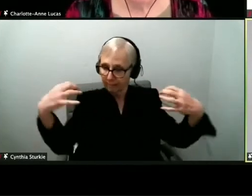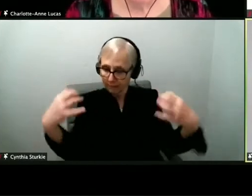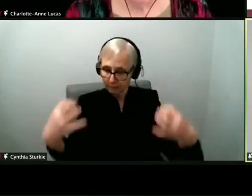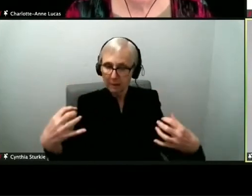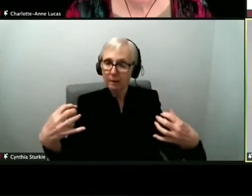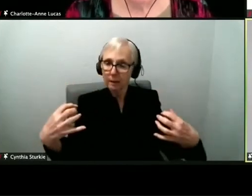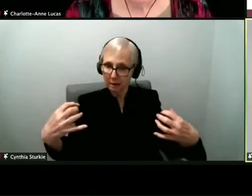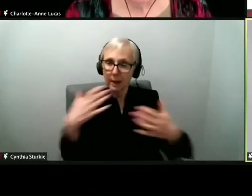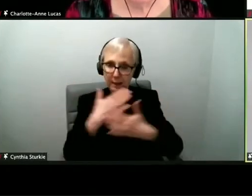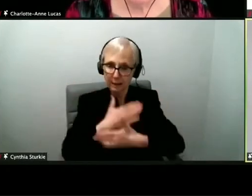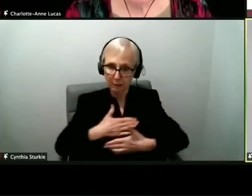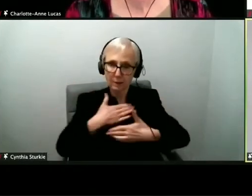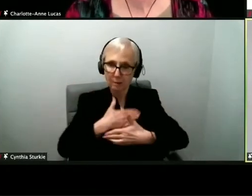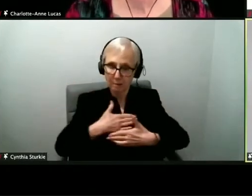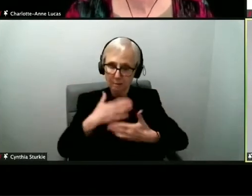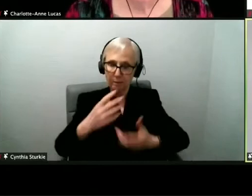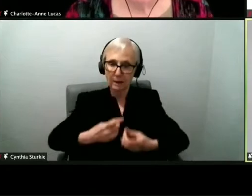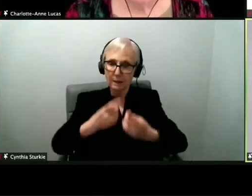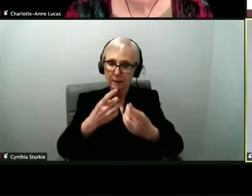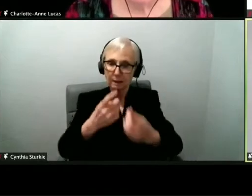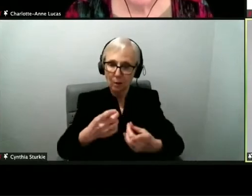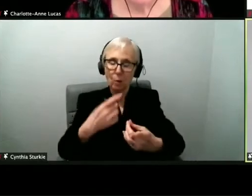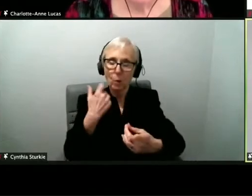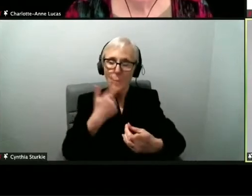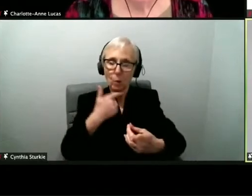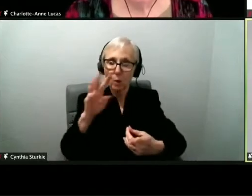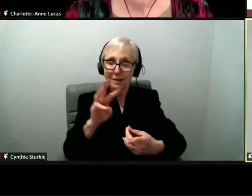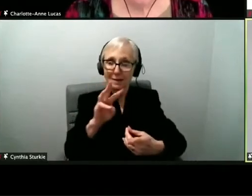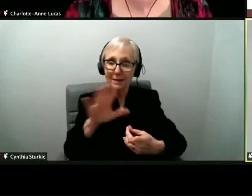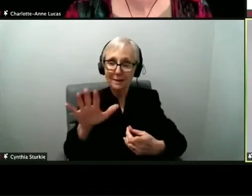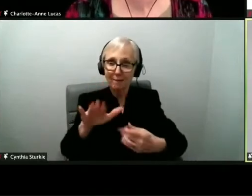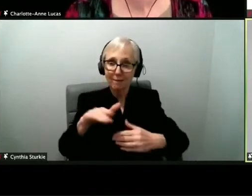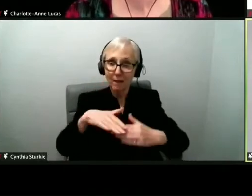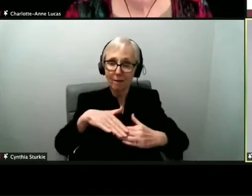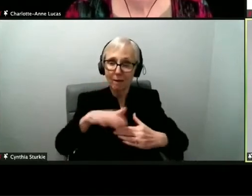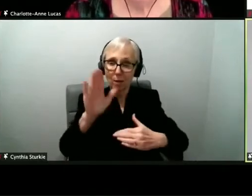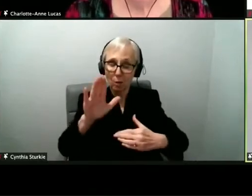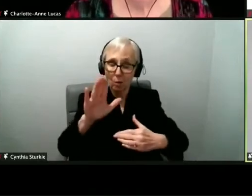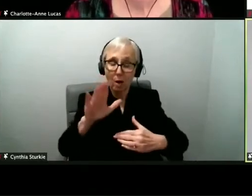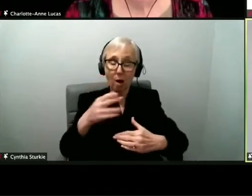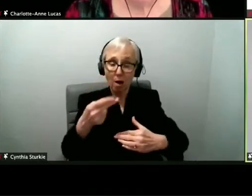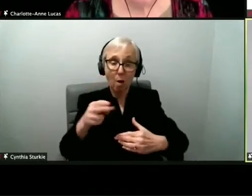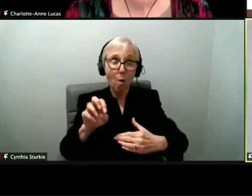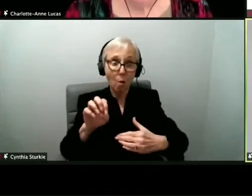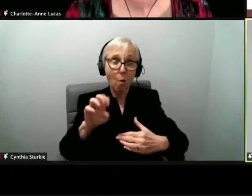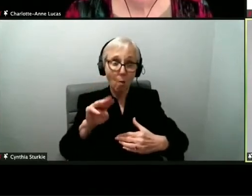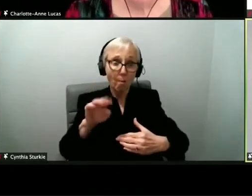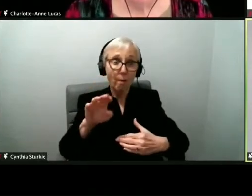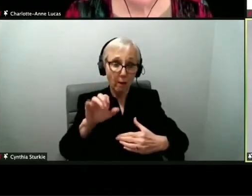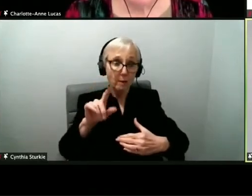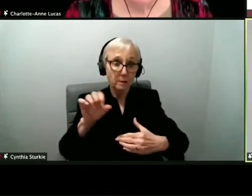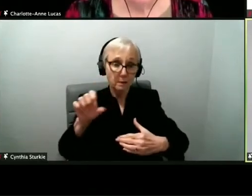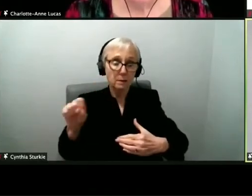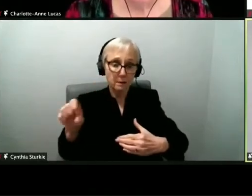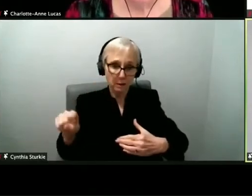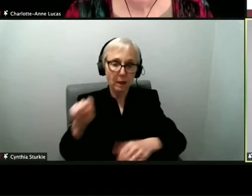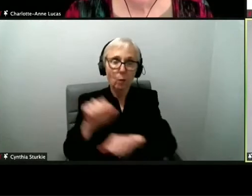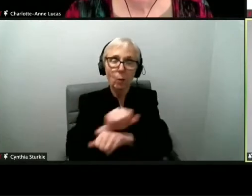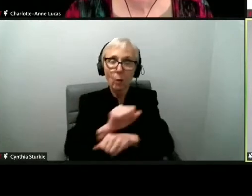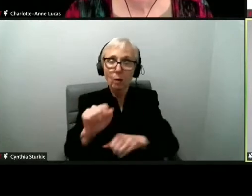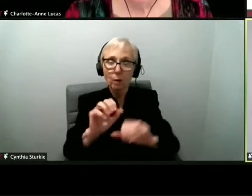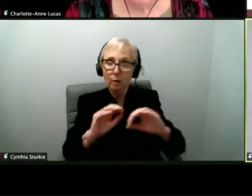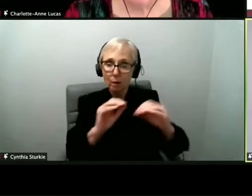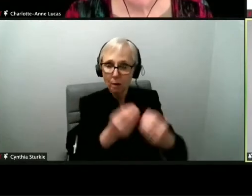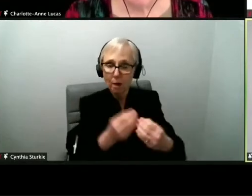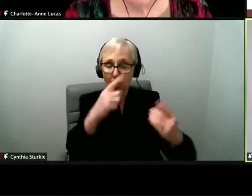will be dedicating that to those who are 65 and above living in chronic homelessness. And then also to work with other organizations such as